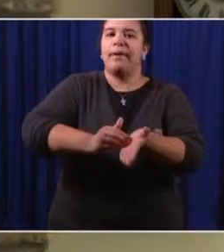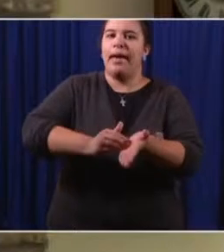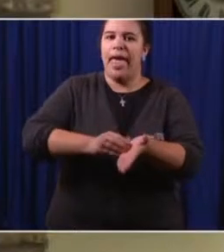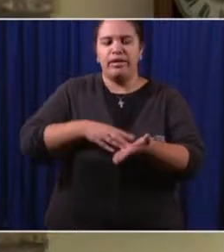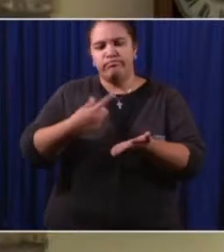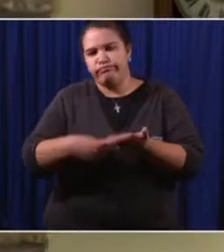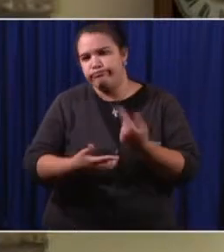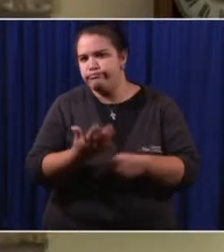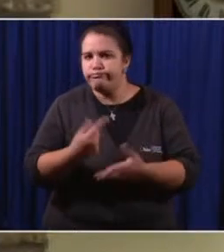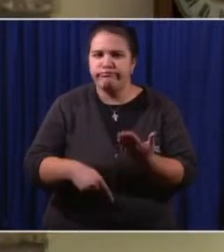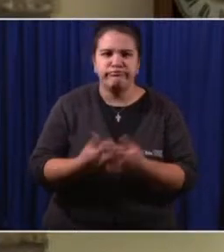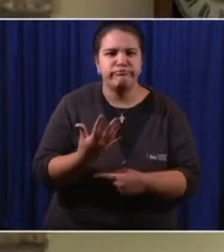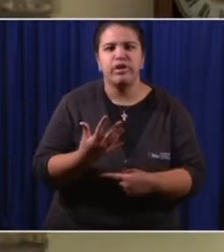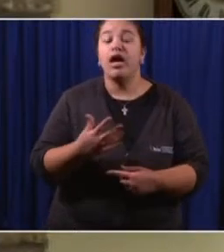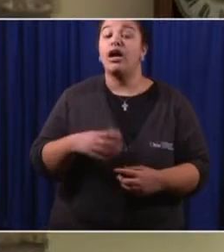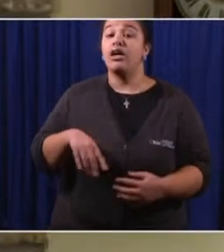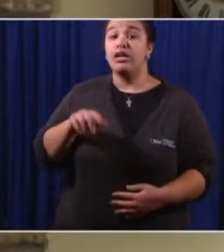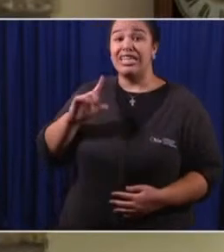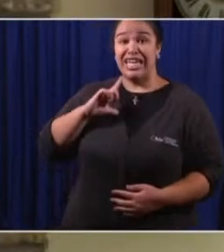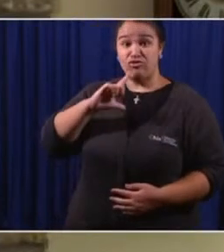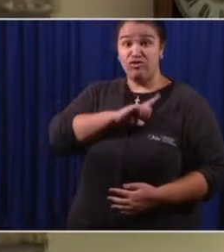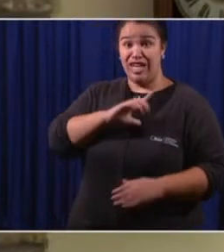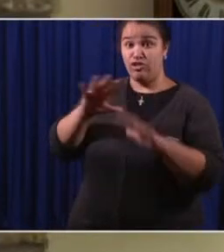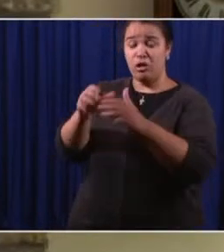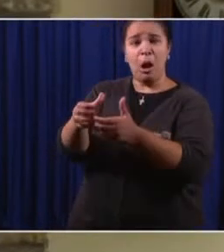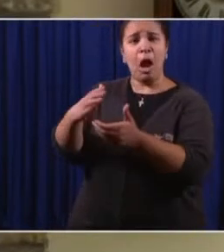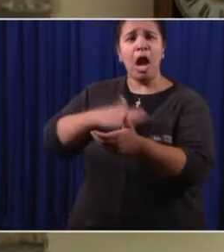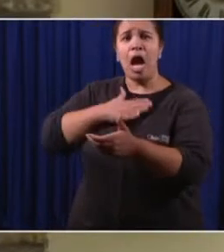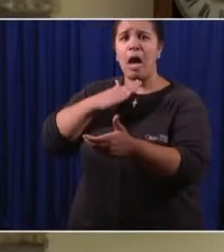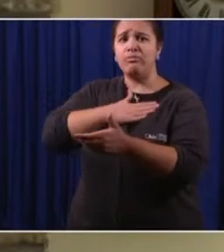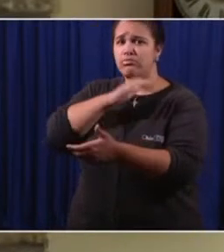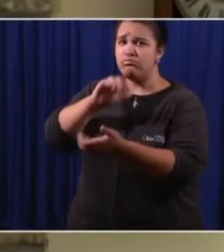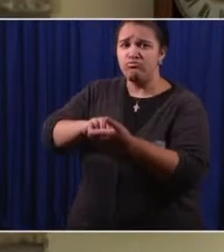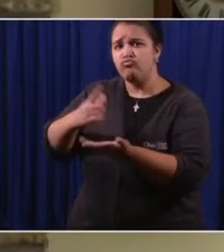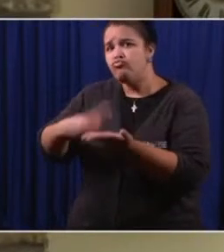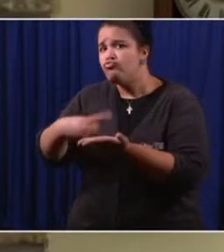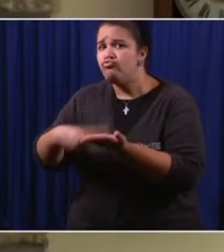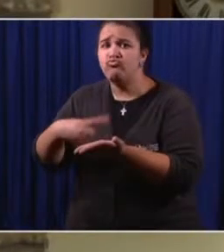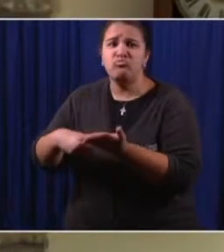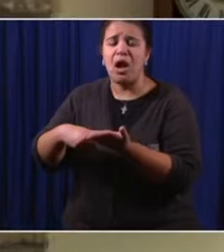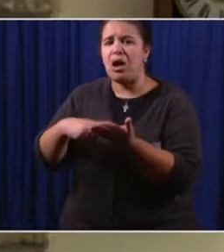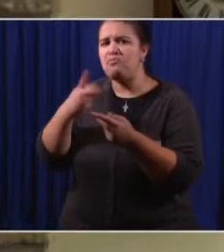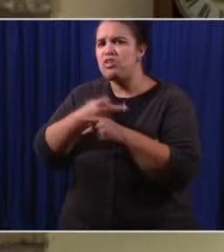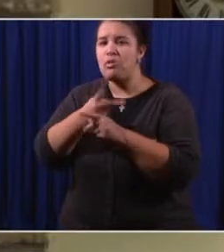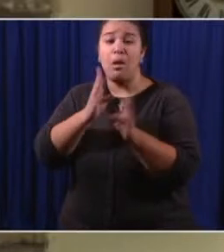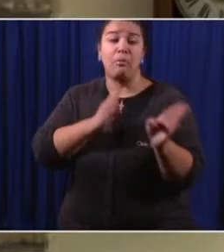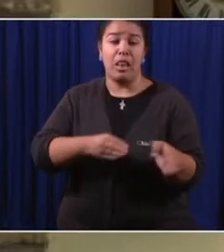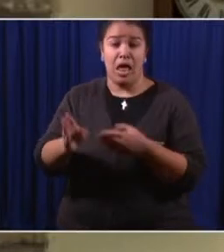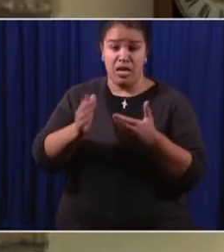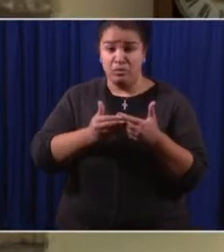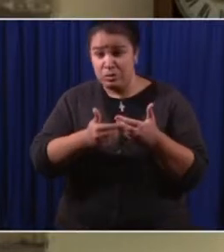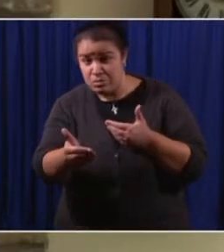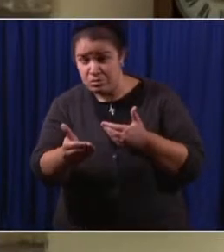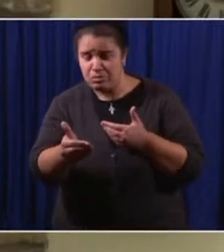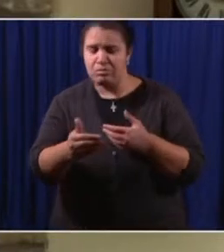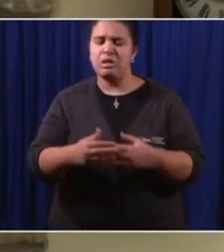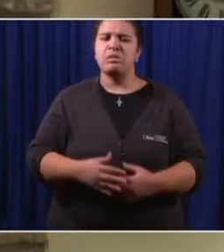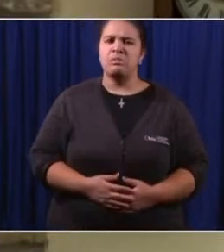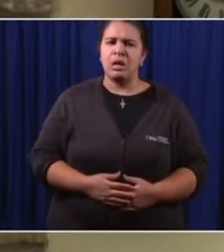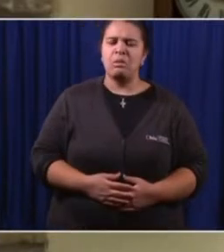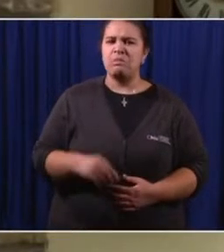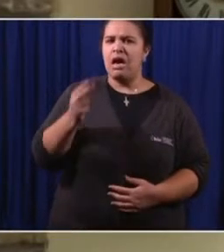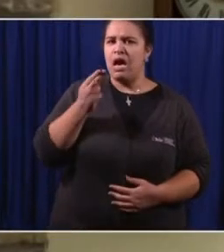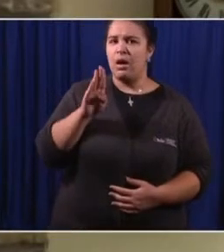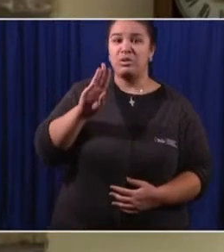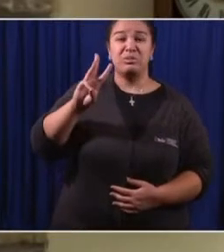we're happy to work with the legislature to figure out, where we go from here. But I think HB 6 has been